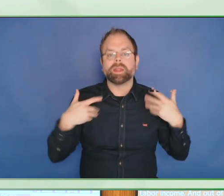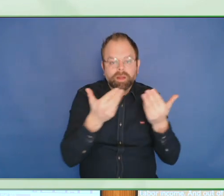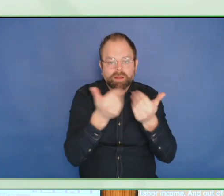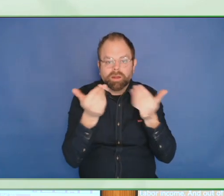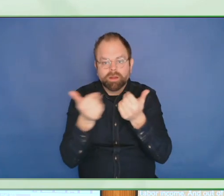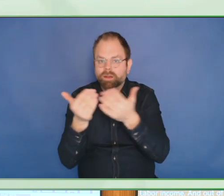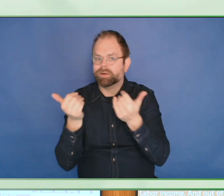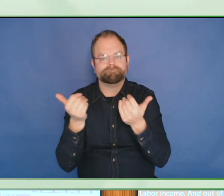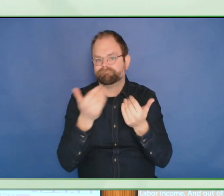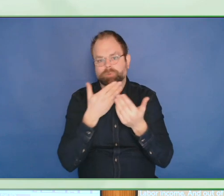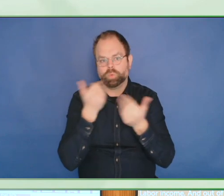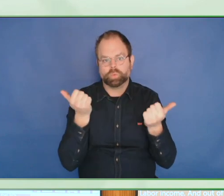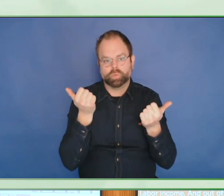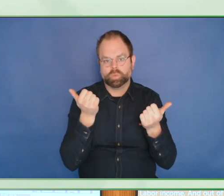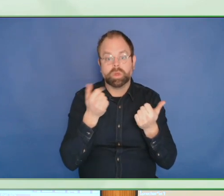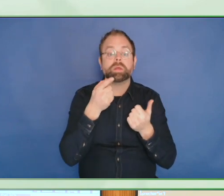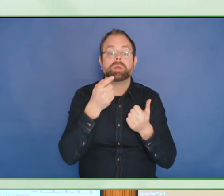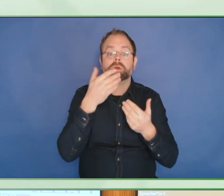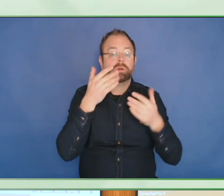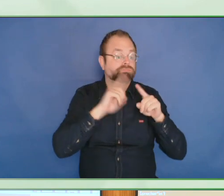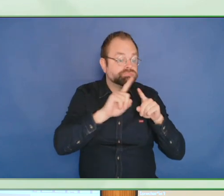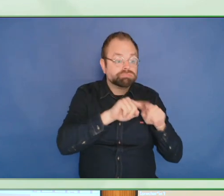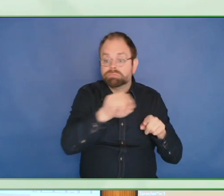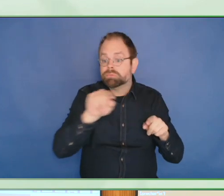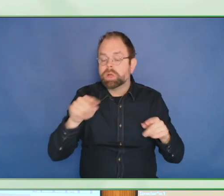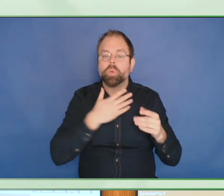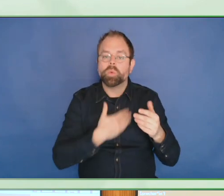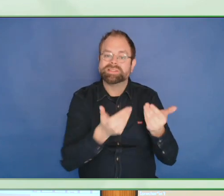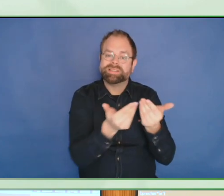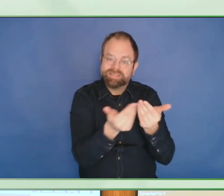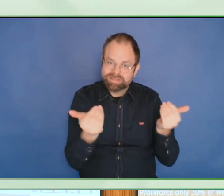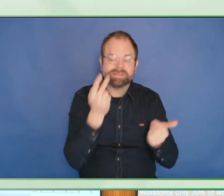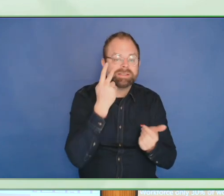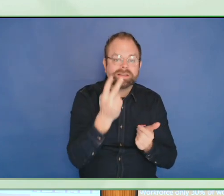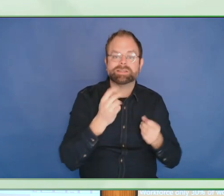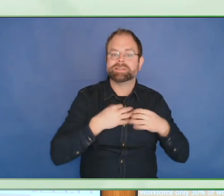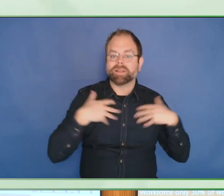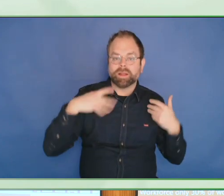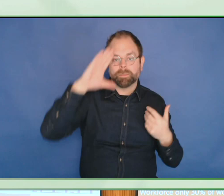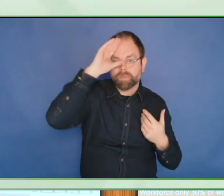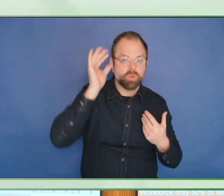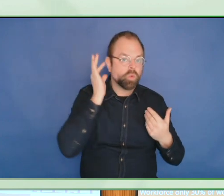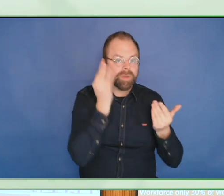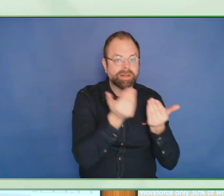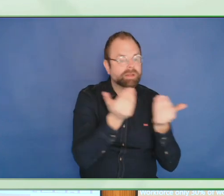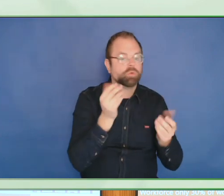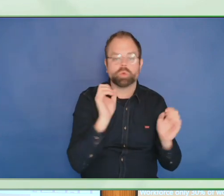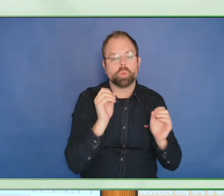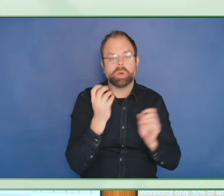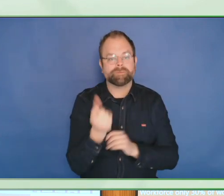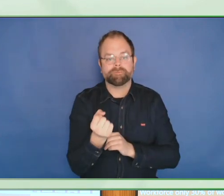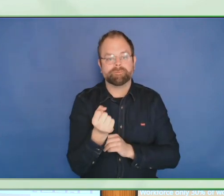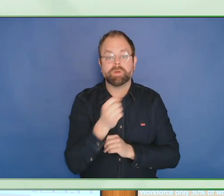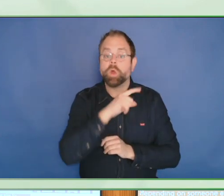with disabilities, which means there's a huge chunk of women that are depending on someone else for their day-to-day living. And of